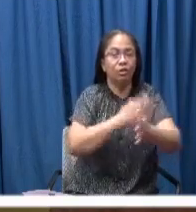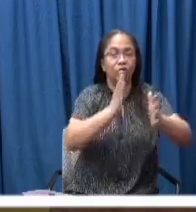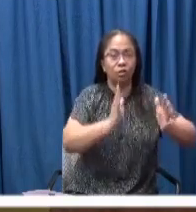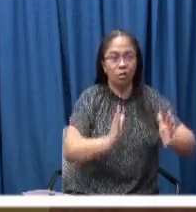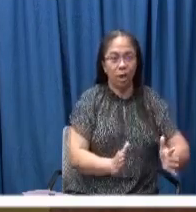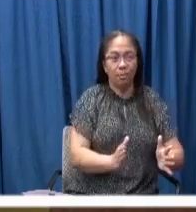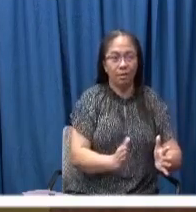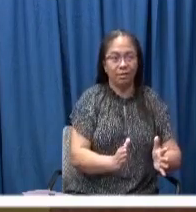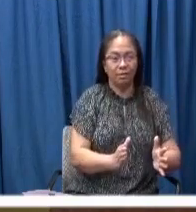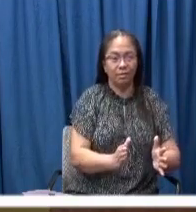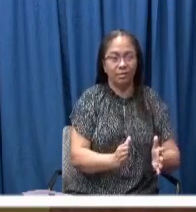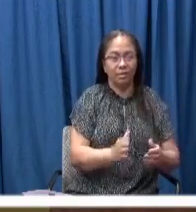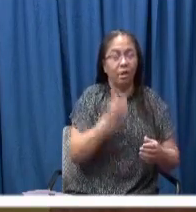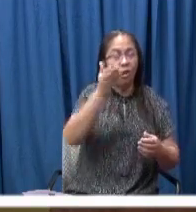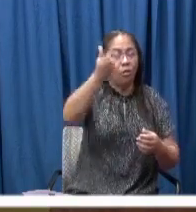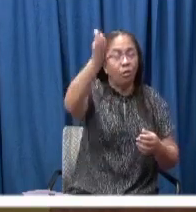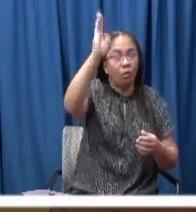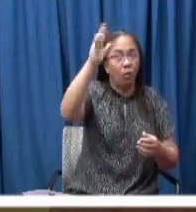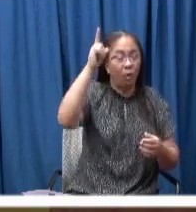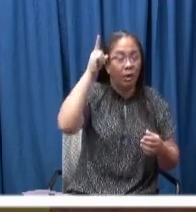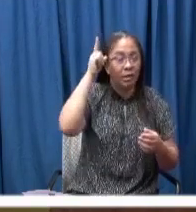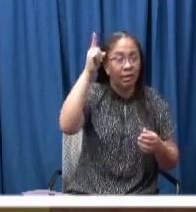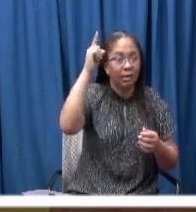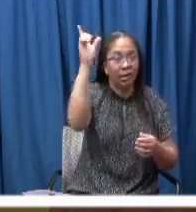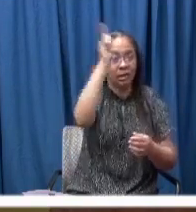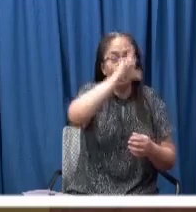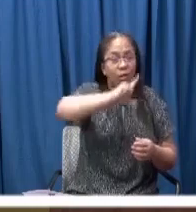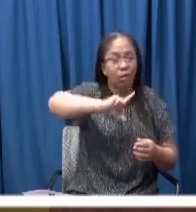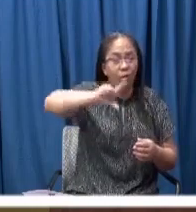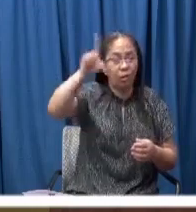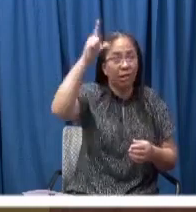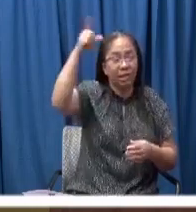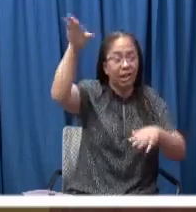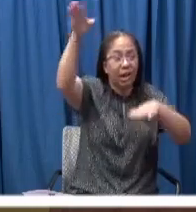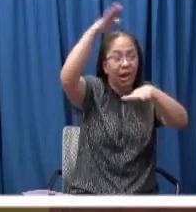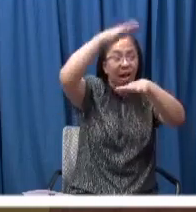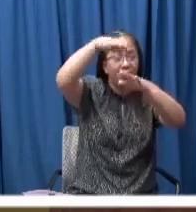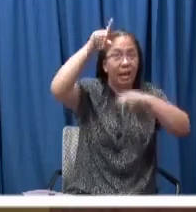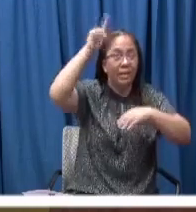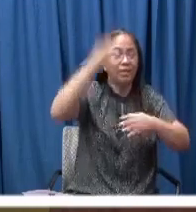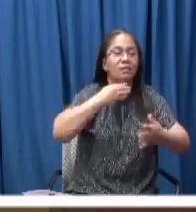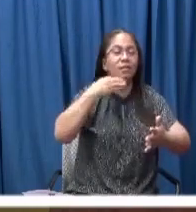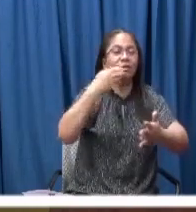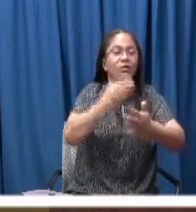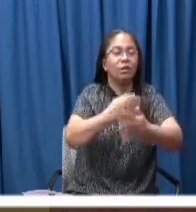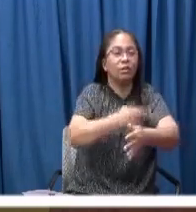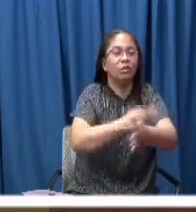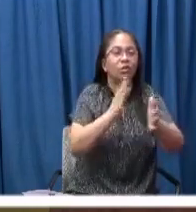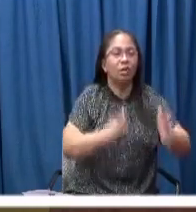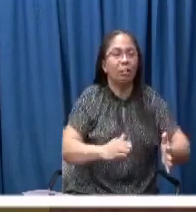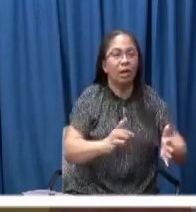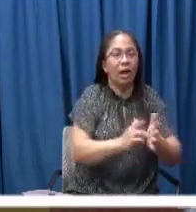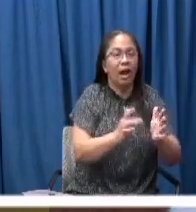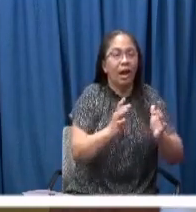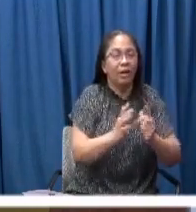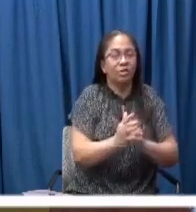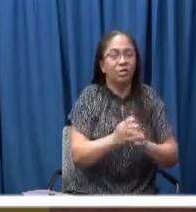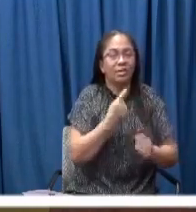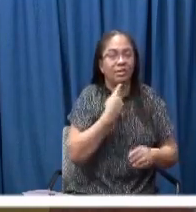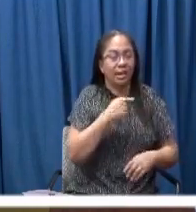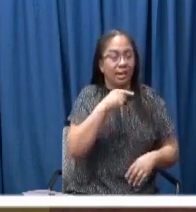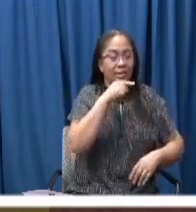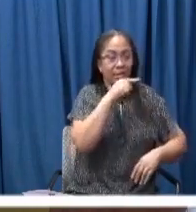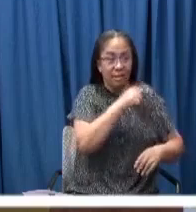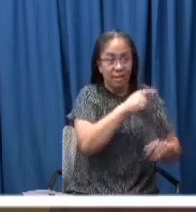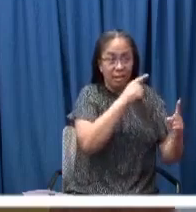the good shepherd. It is Yahweh. It is the Lord God on high who is the good shepherd. And Jesus is claiming that he is